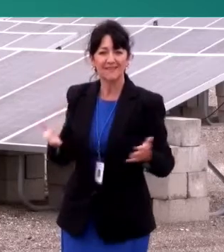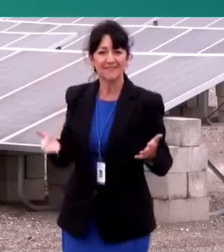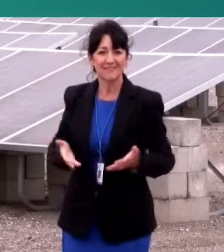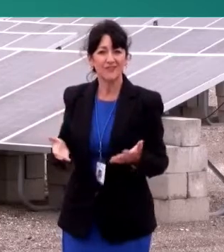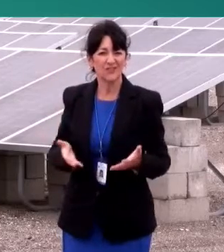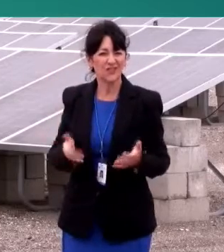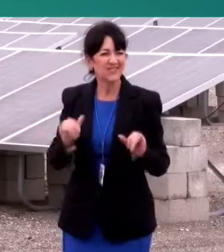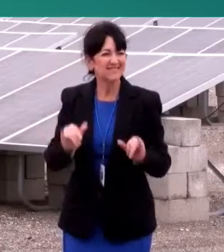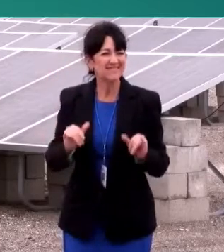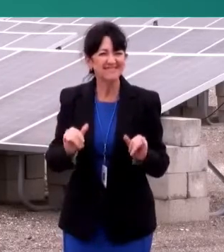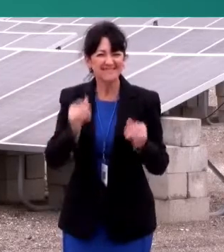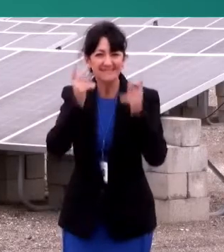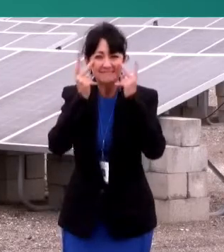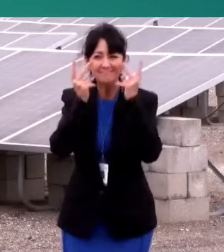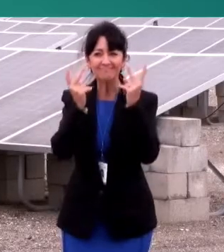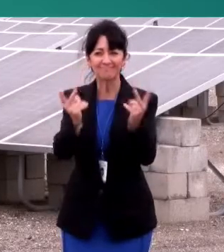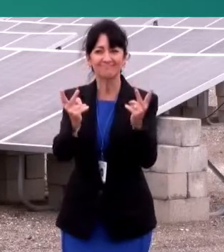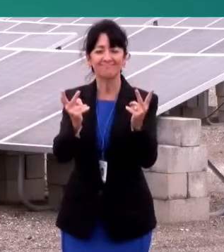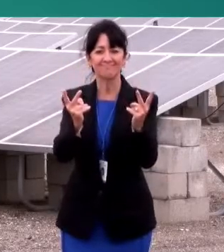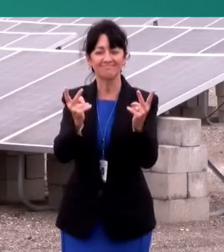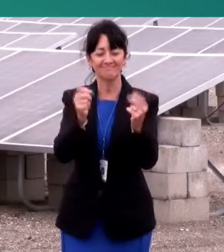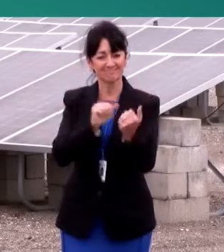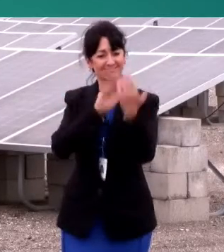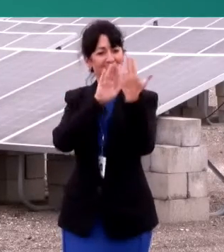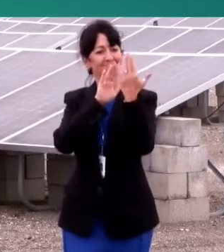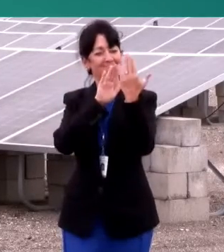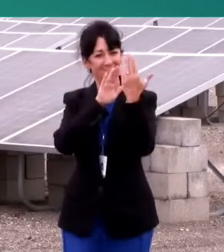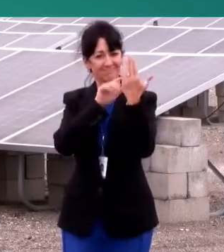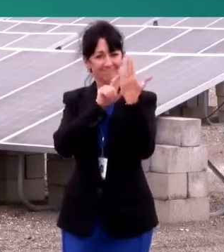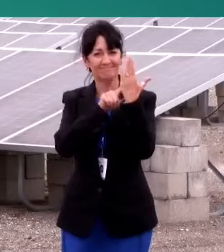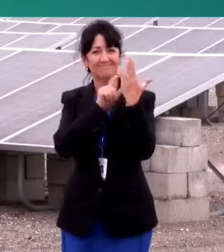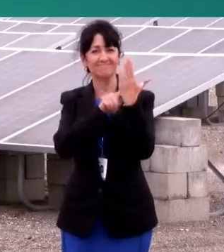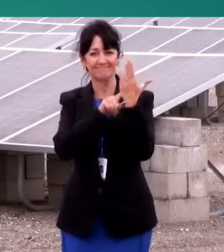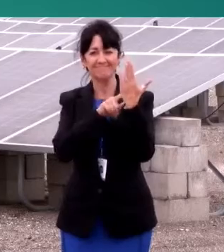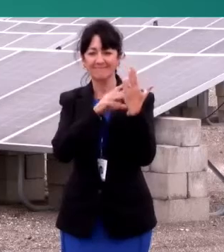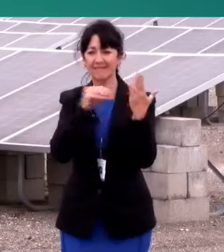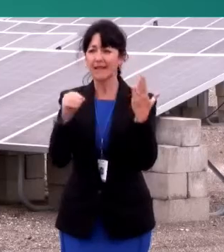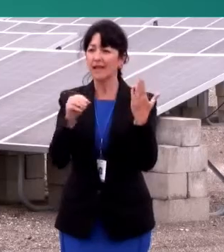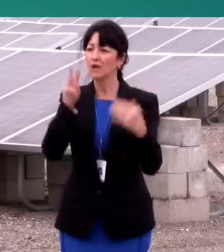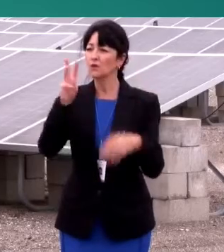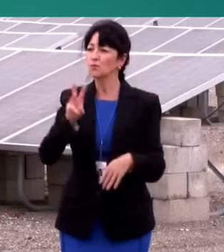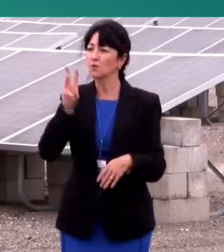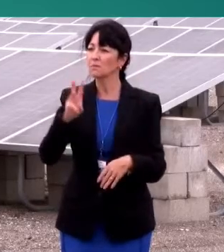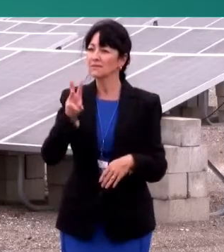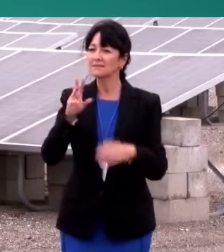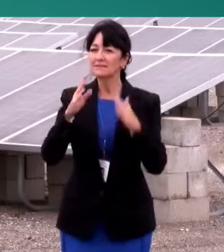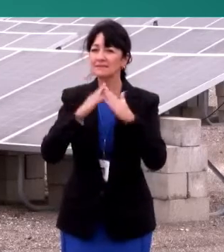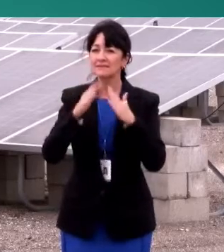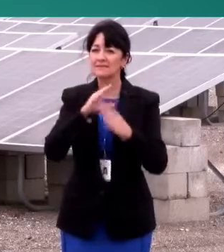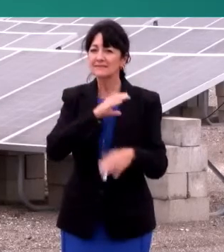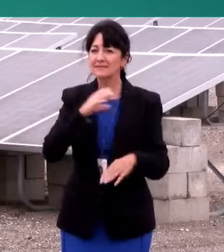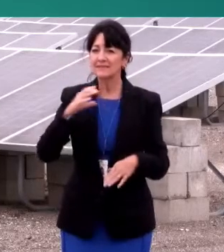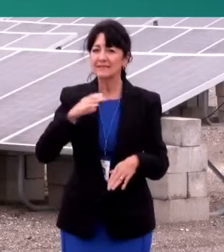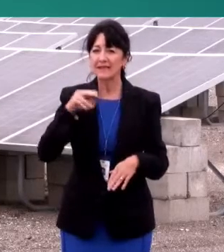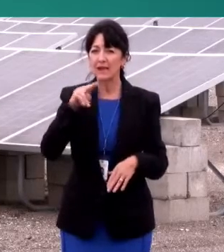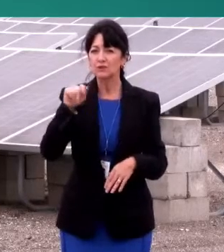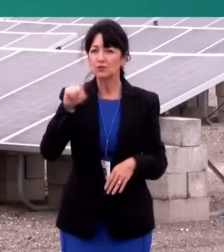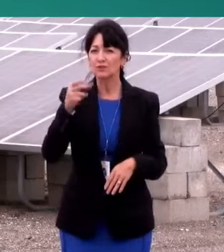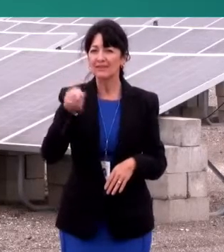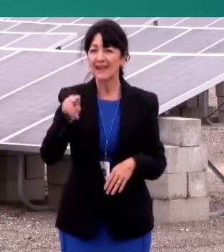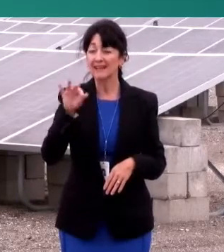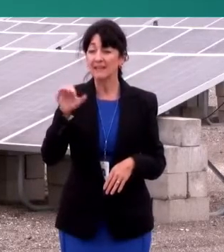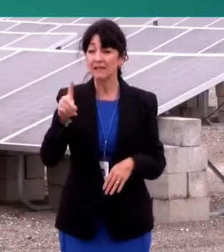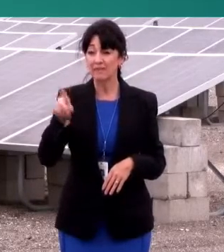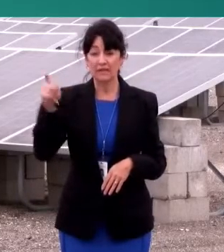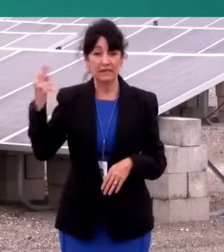today, and for Wilmington City Councilman Nathan Field, who actually helped arrange for us to be